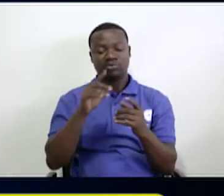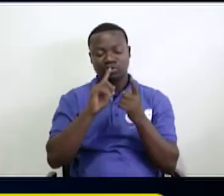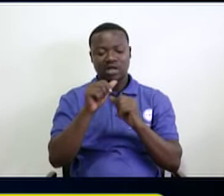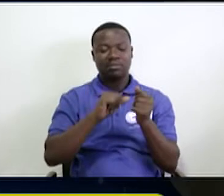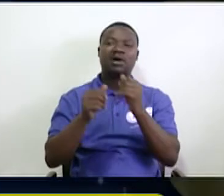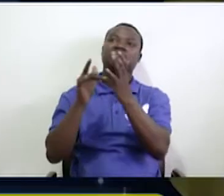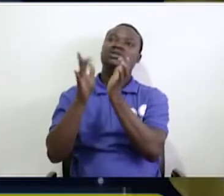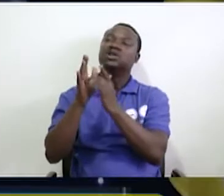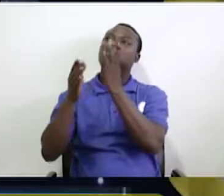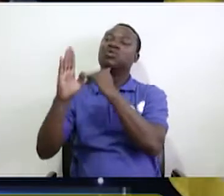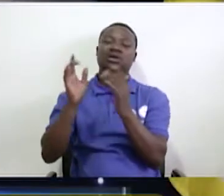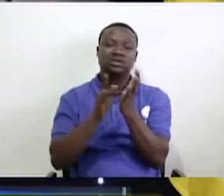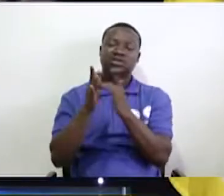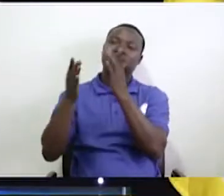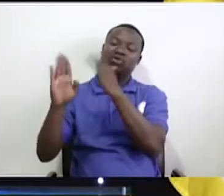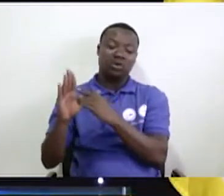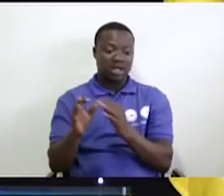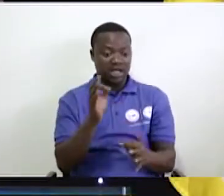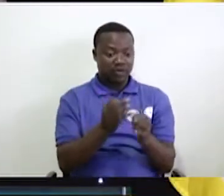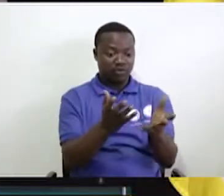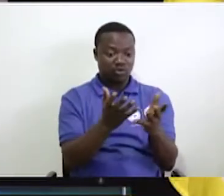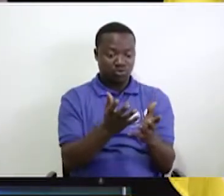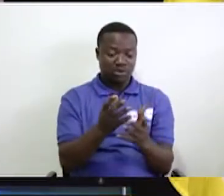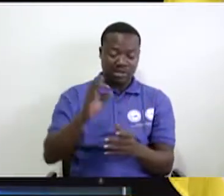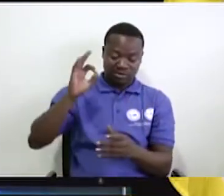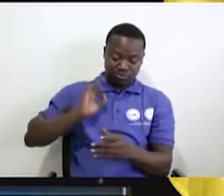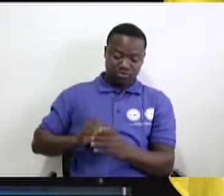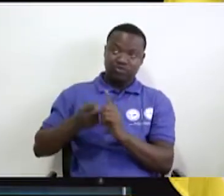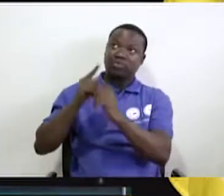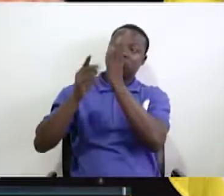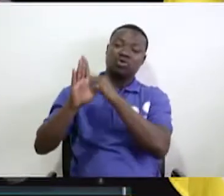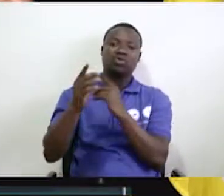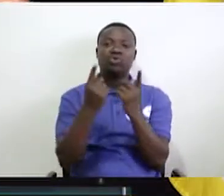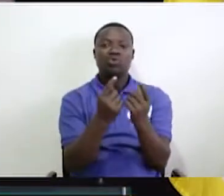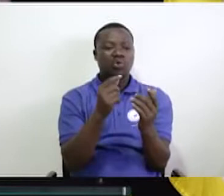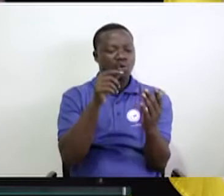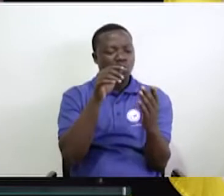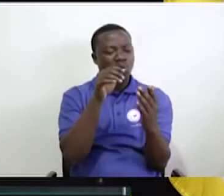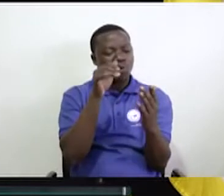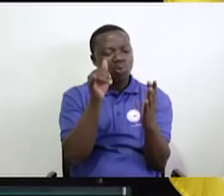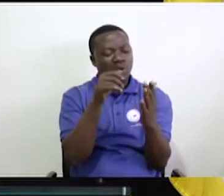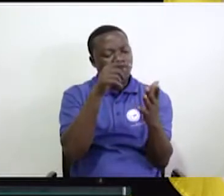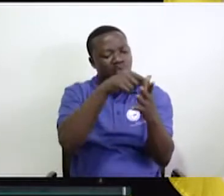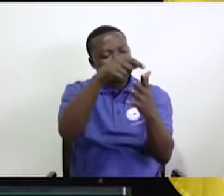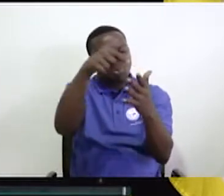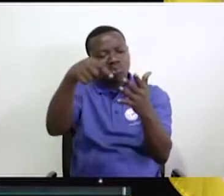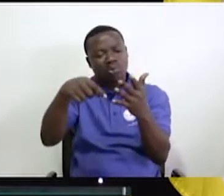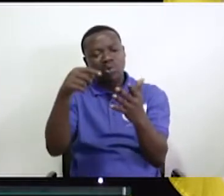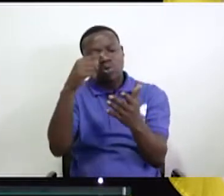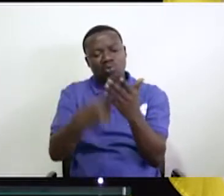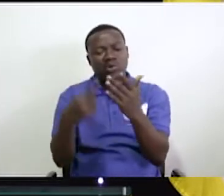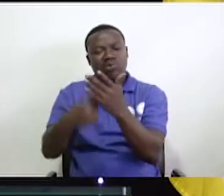God, Jesus. If you have to inherit God, what and what and what and what are you going to inherit?